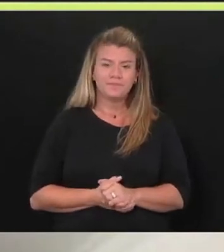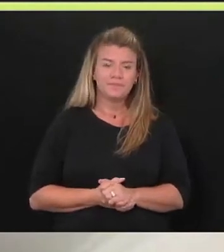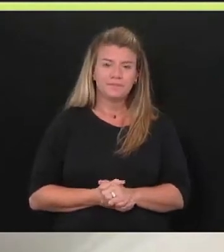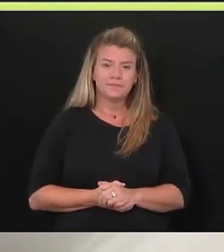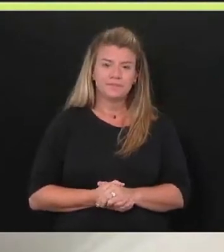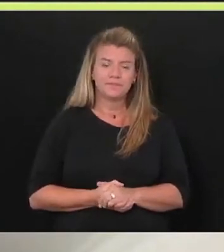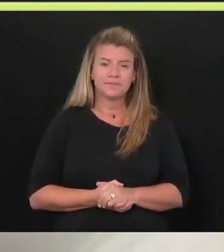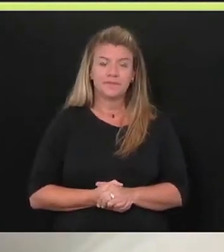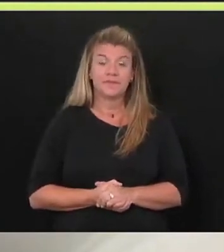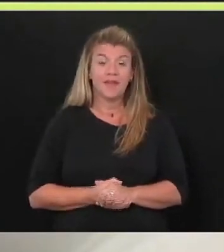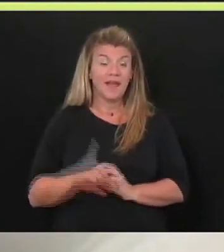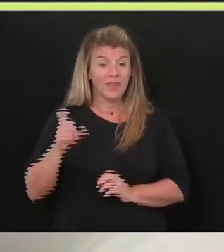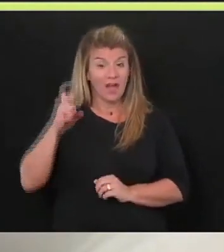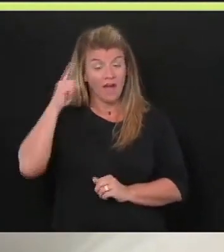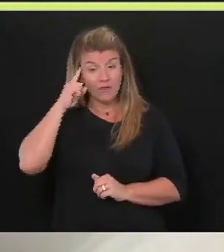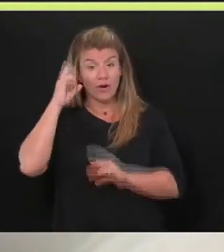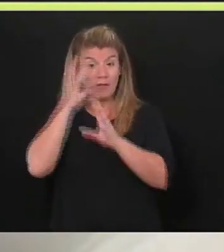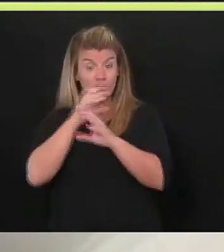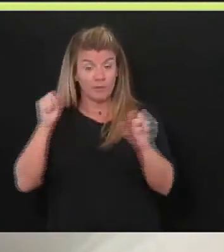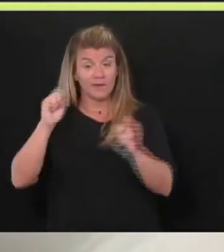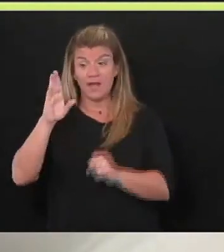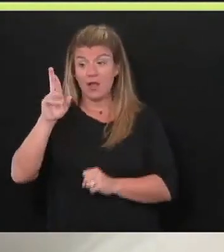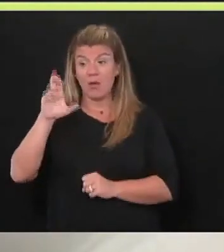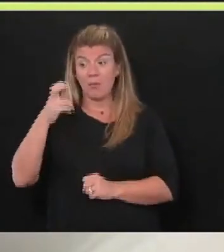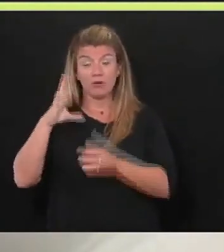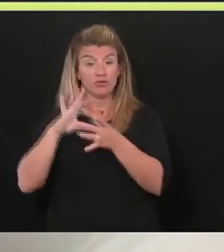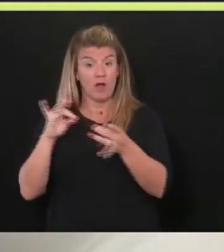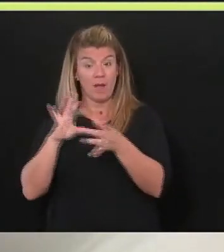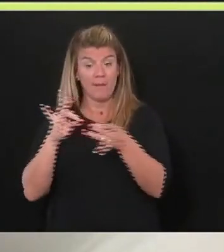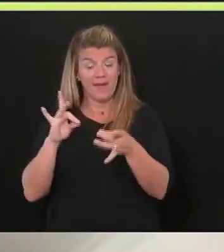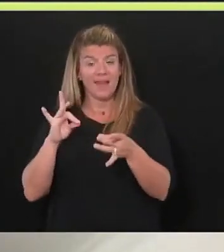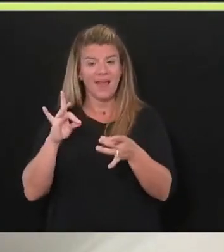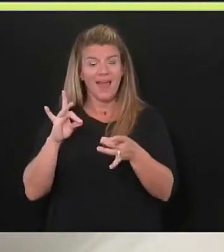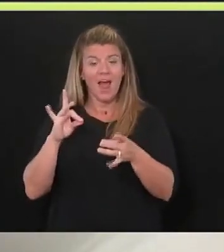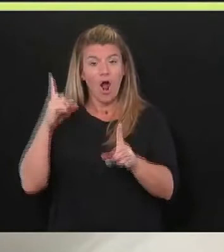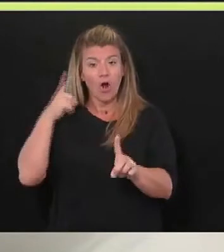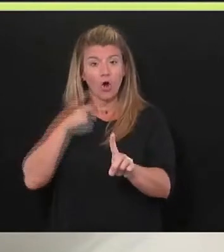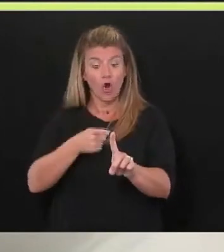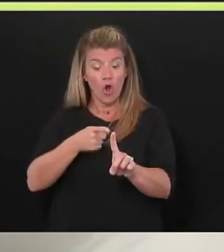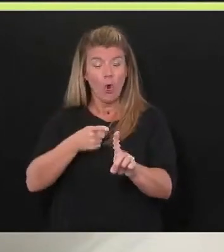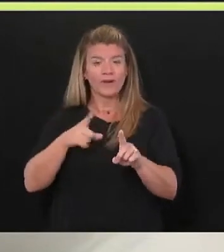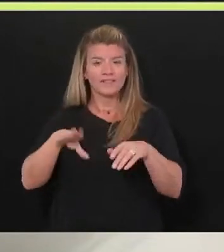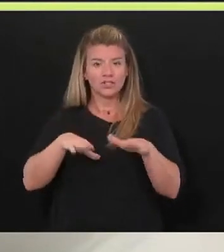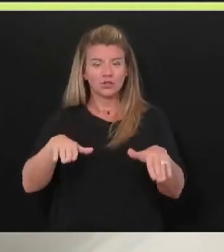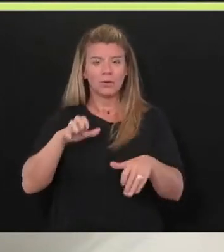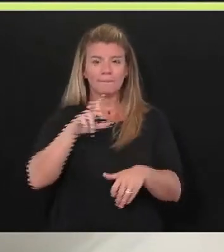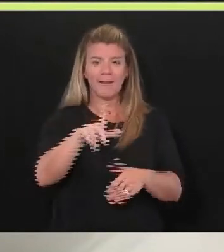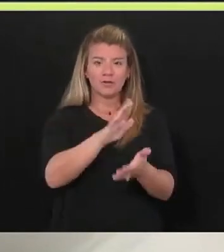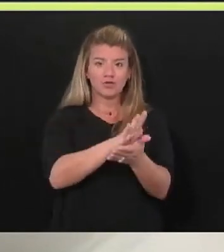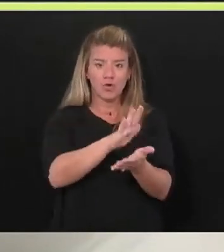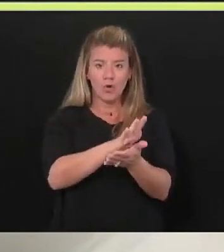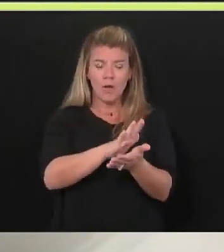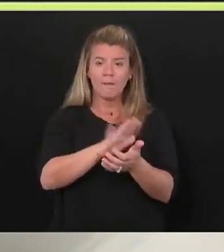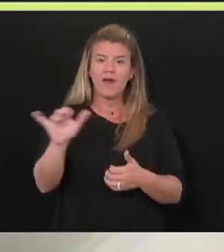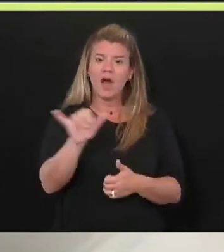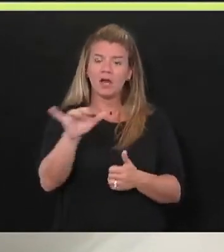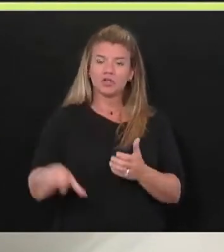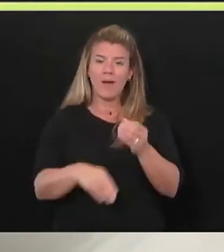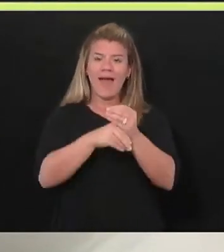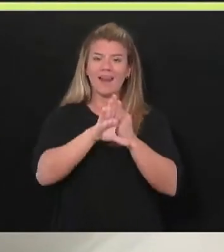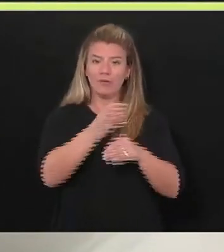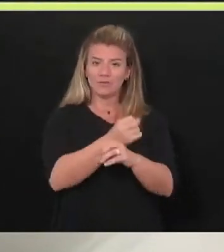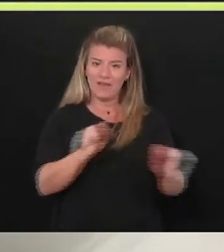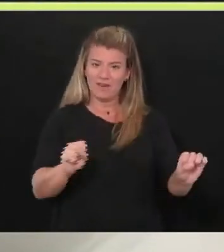as Superintendent Birch has said, getting our children back in school and making sure it's safe is the number